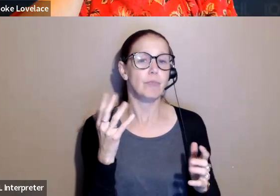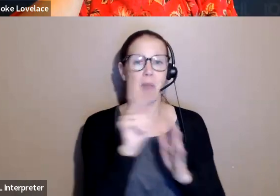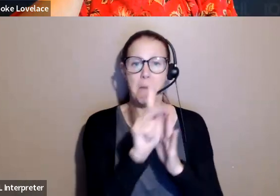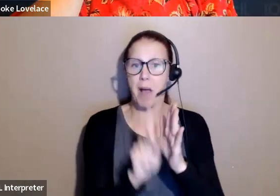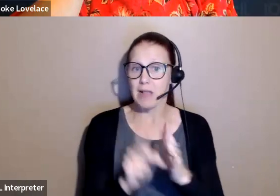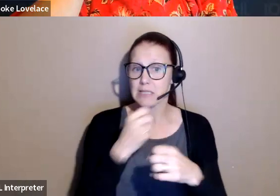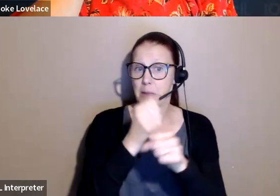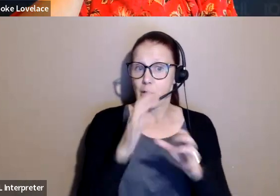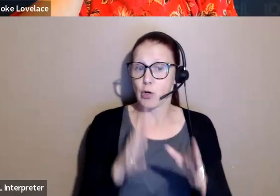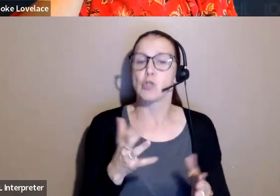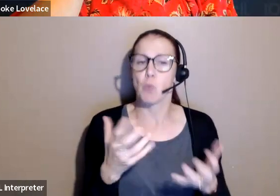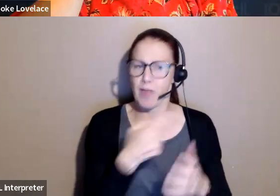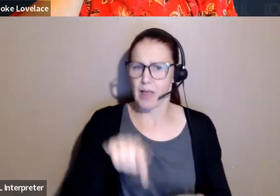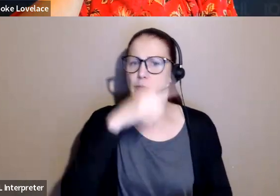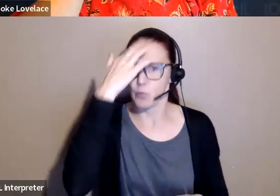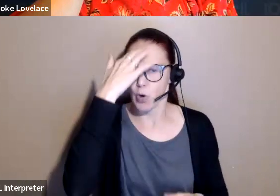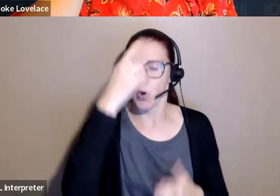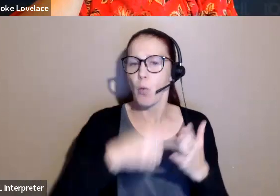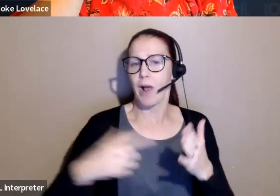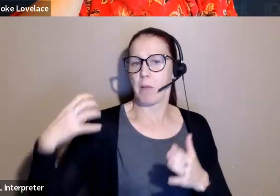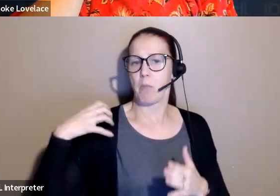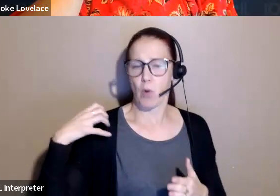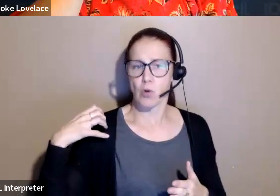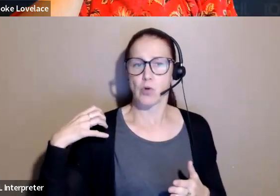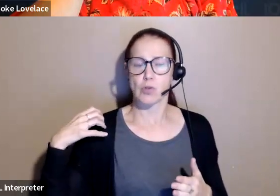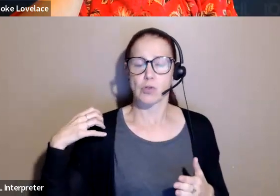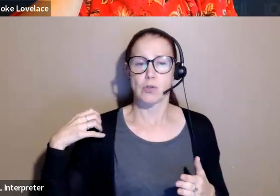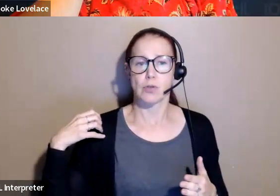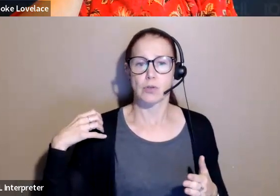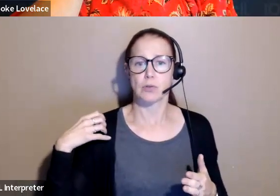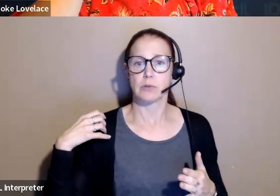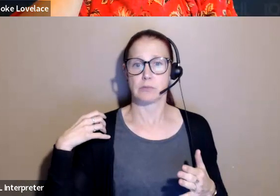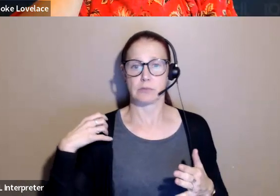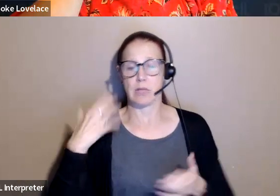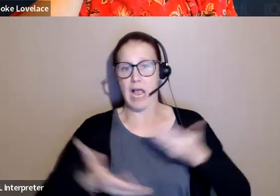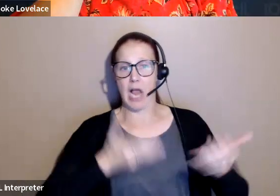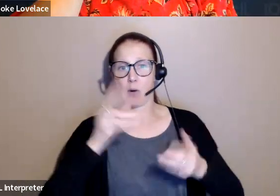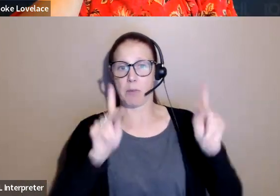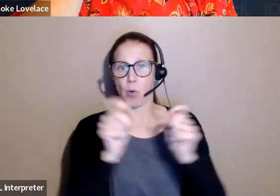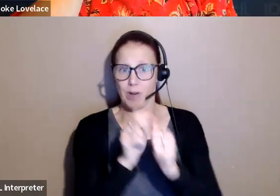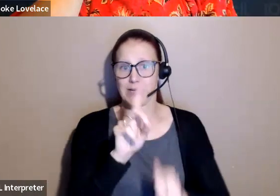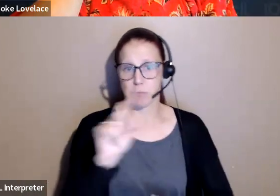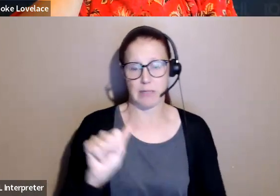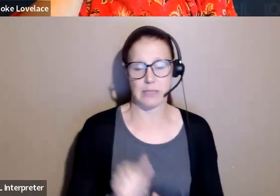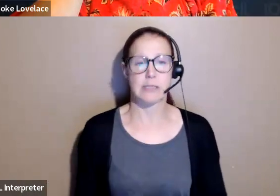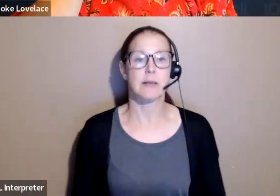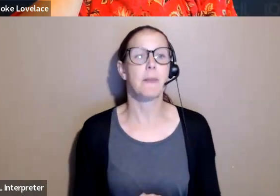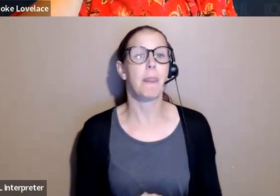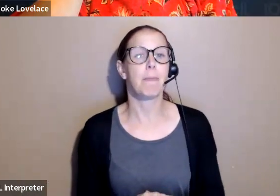policymakers to know what employers are also employing people with disabilities.